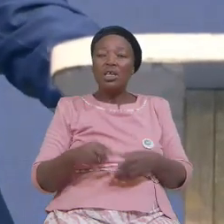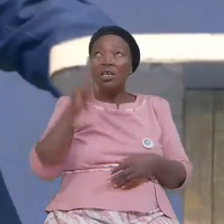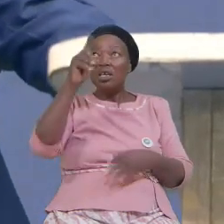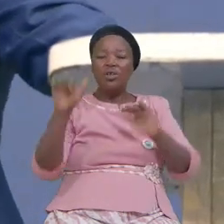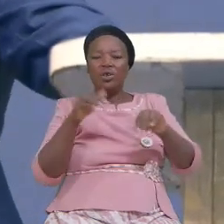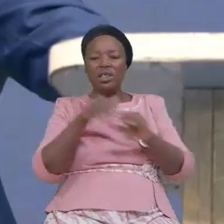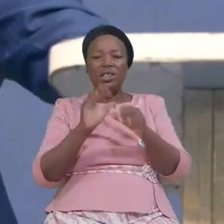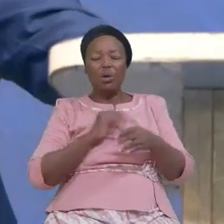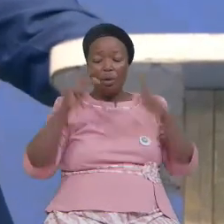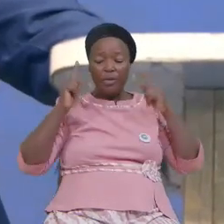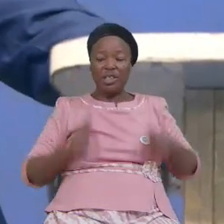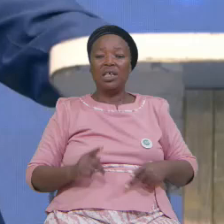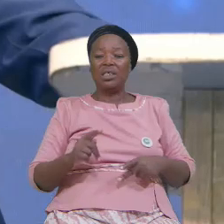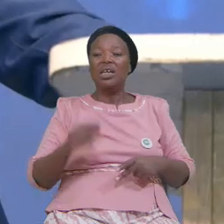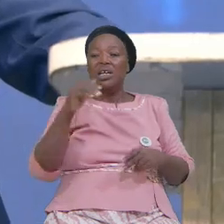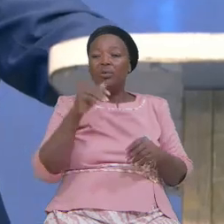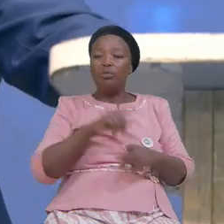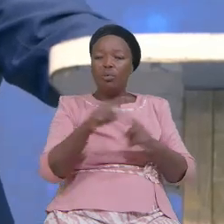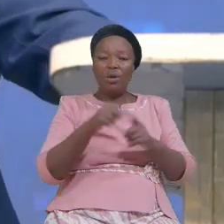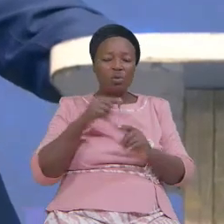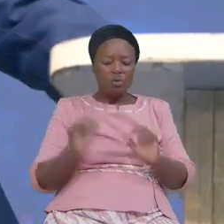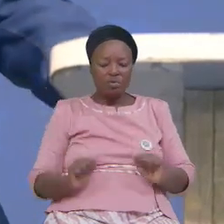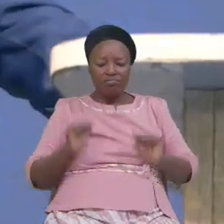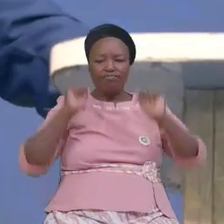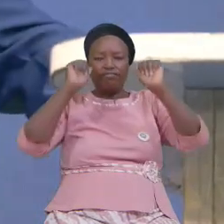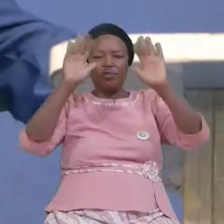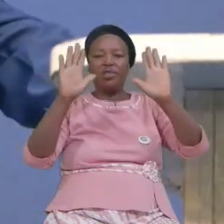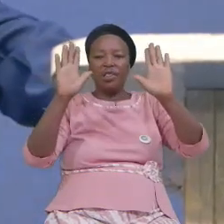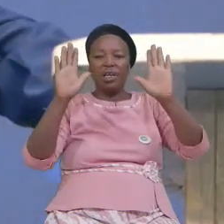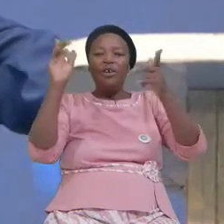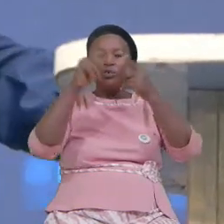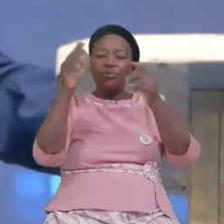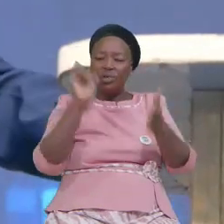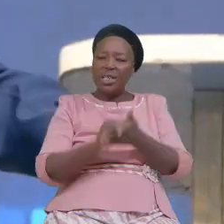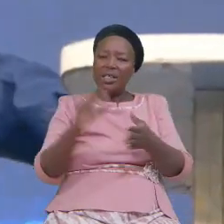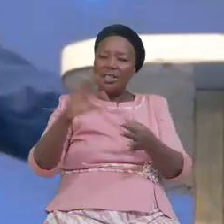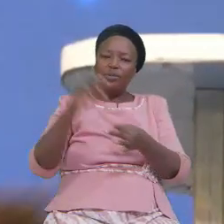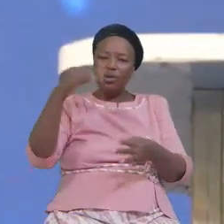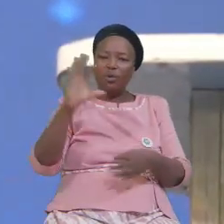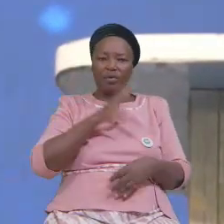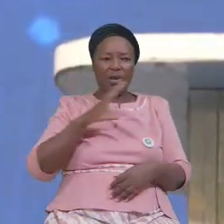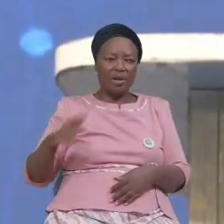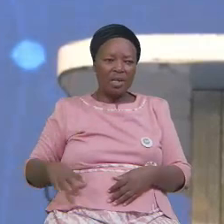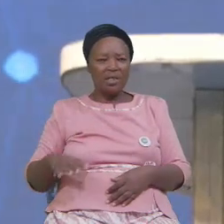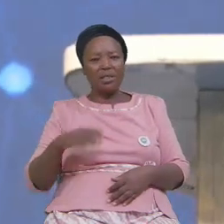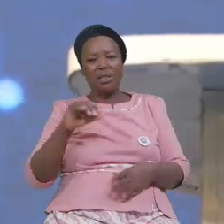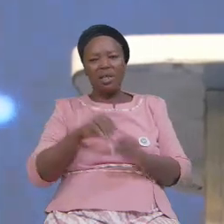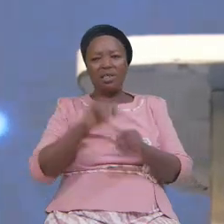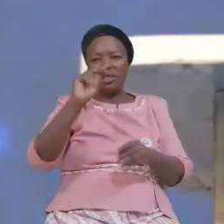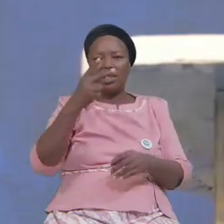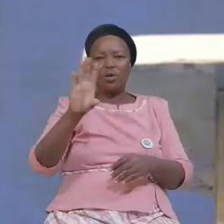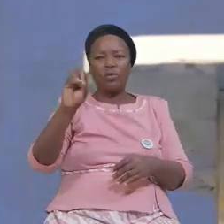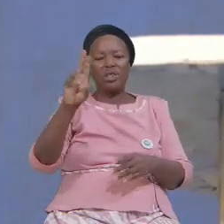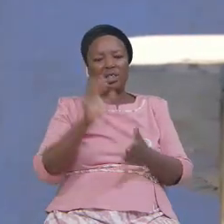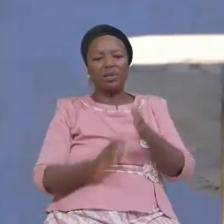personality when we yield and surrender to that Spirit of Christ. In 2 Corinthians chapter